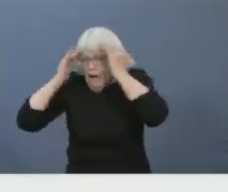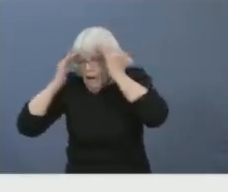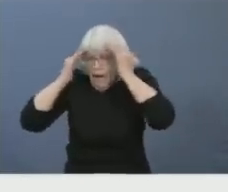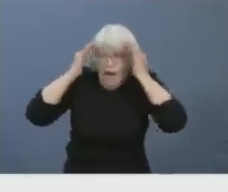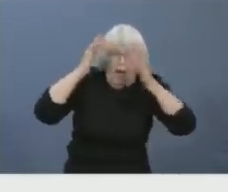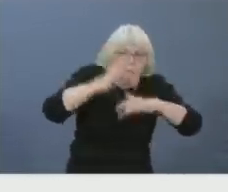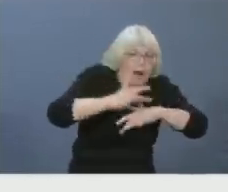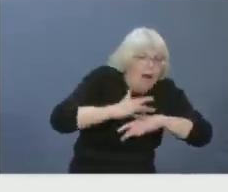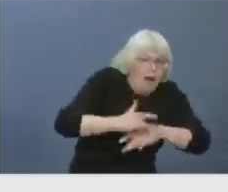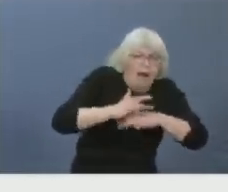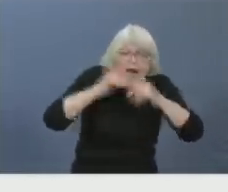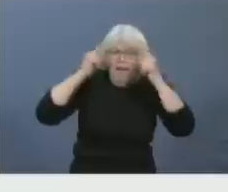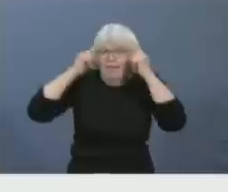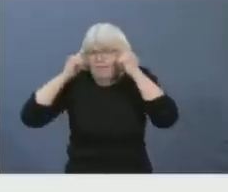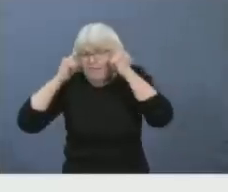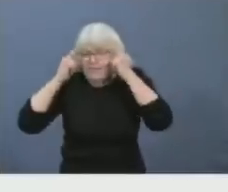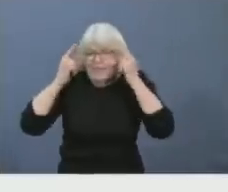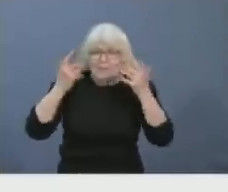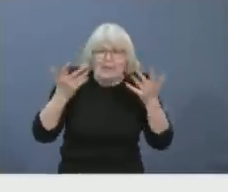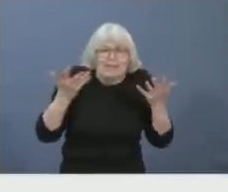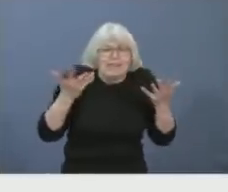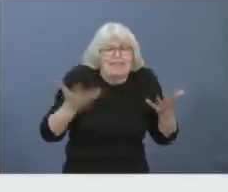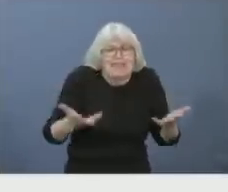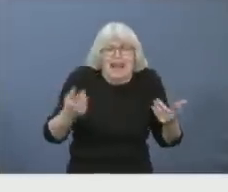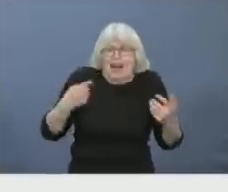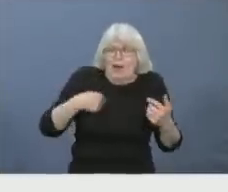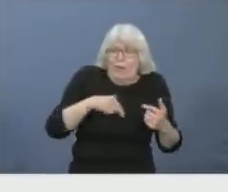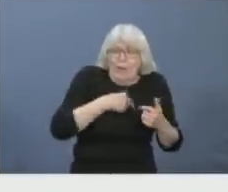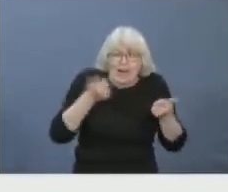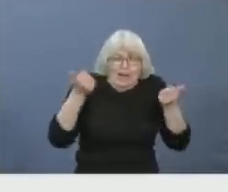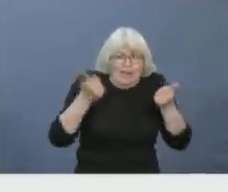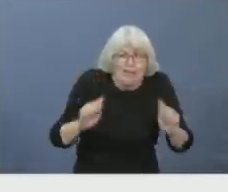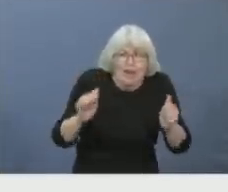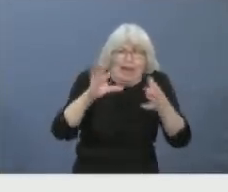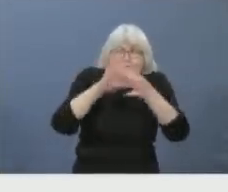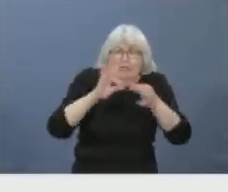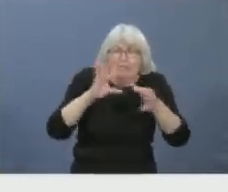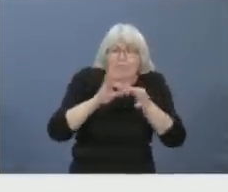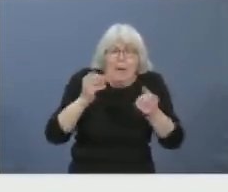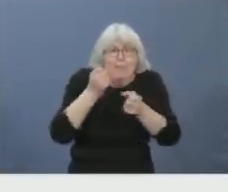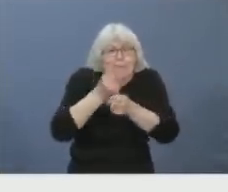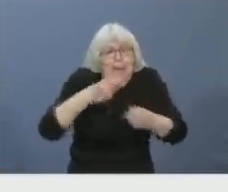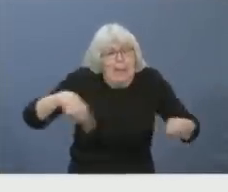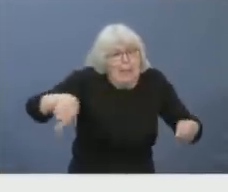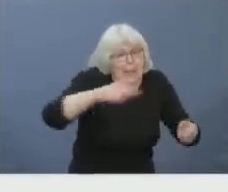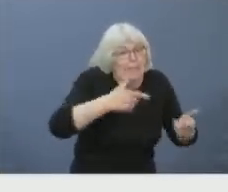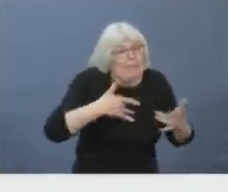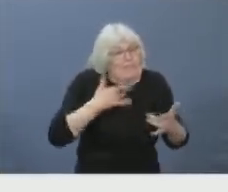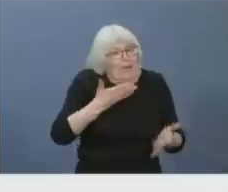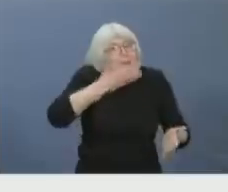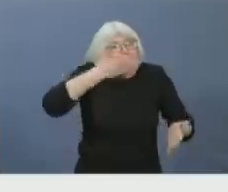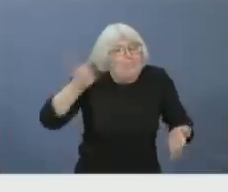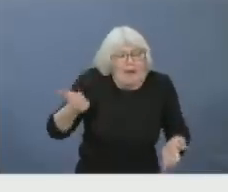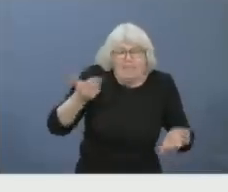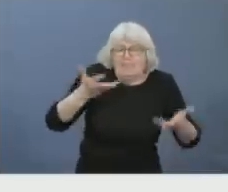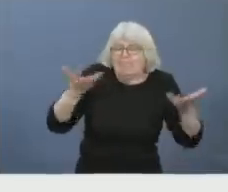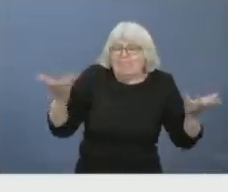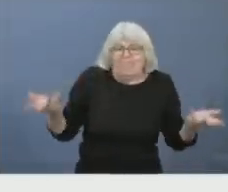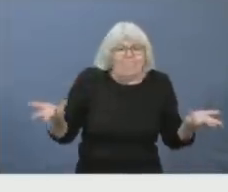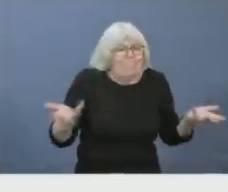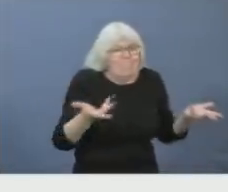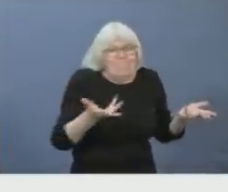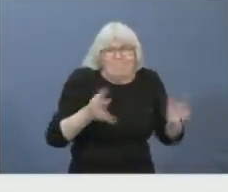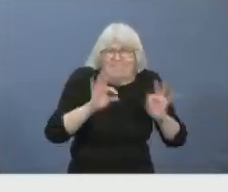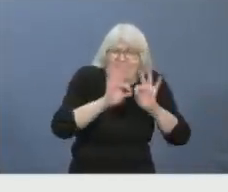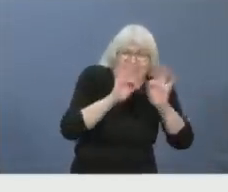say to make things better, other than the teams are working hard to get the information to you, and we'll share